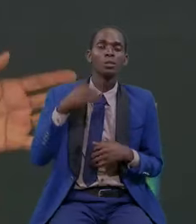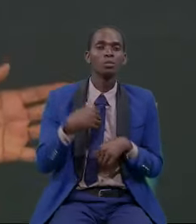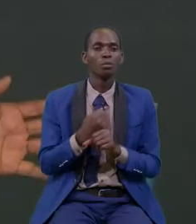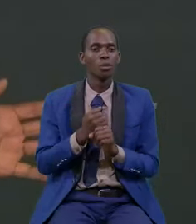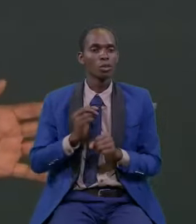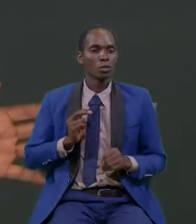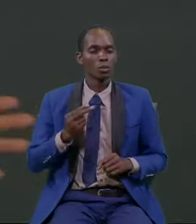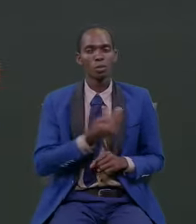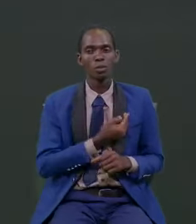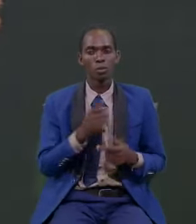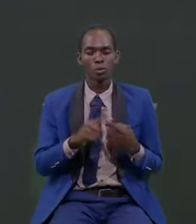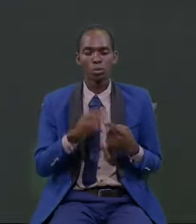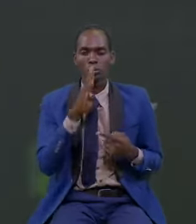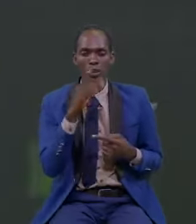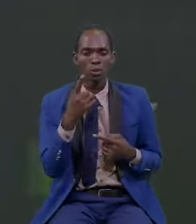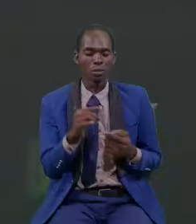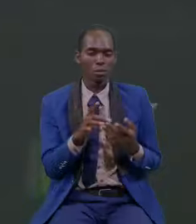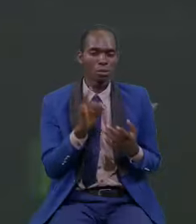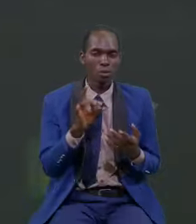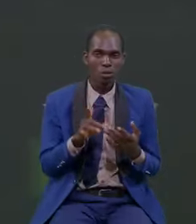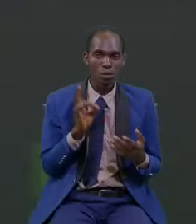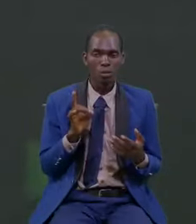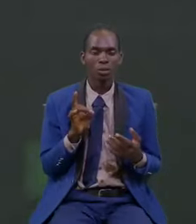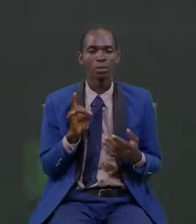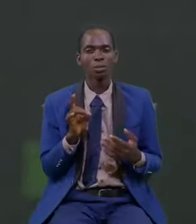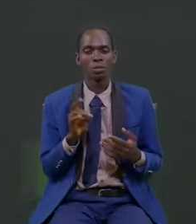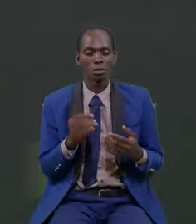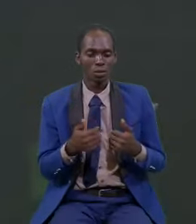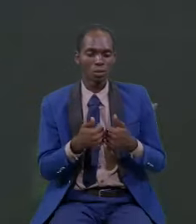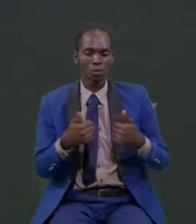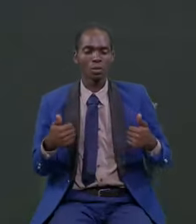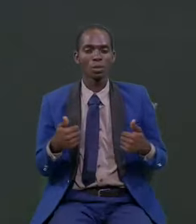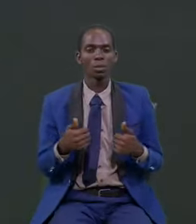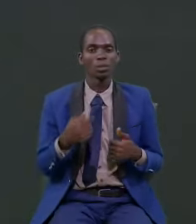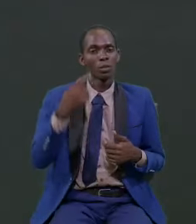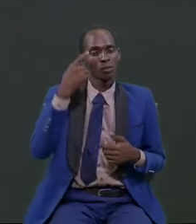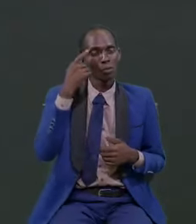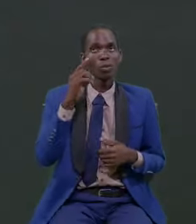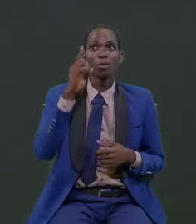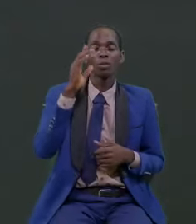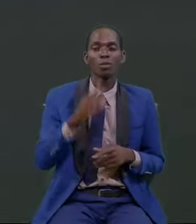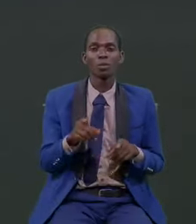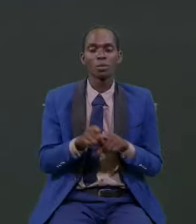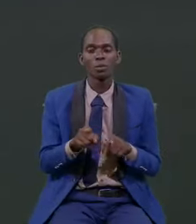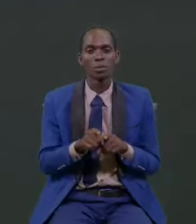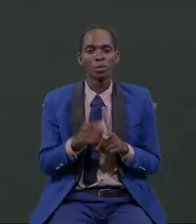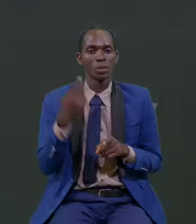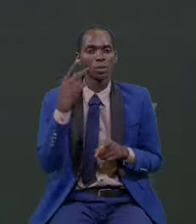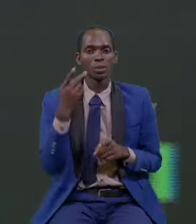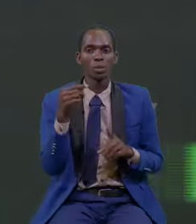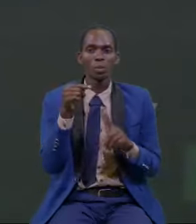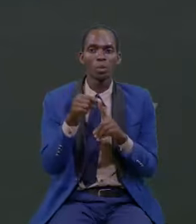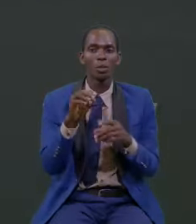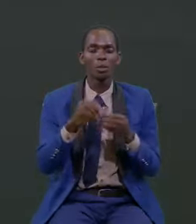set apart, elect of God as well. We're coming to point number three. In point